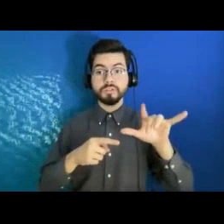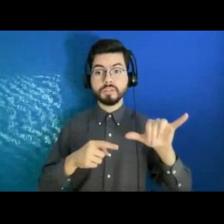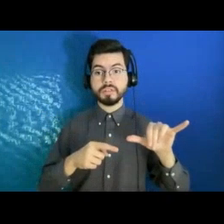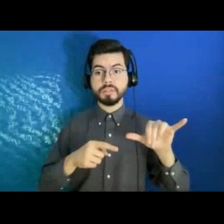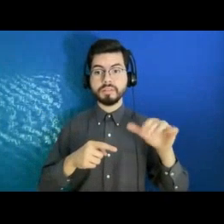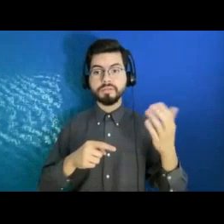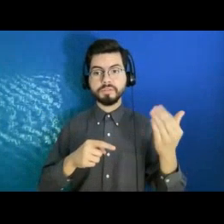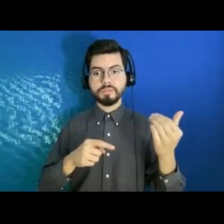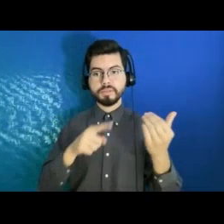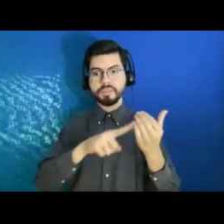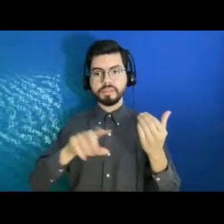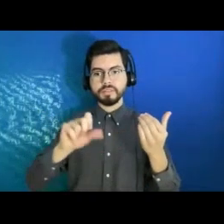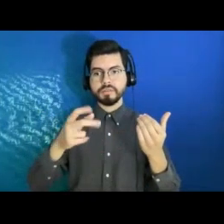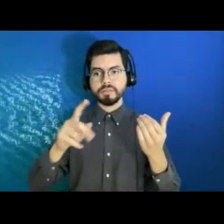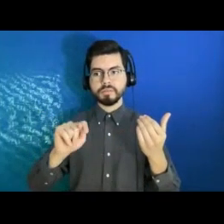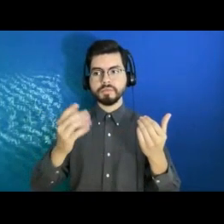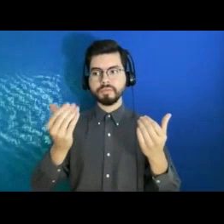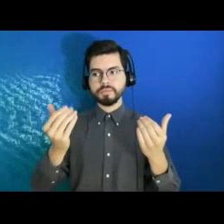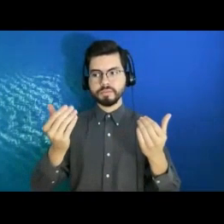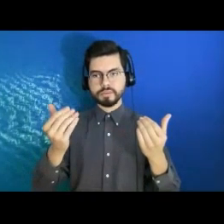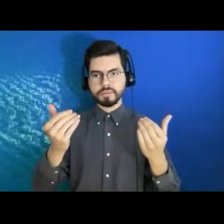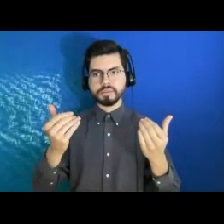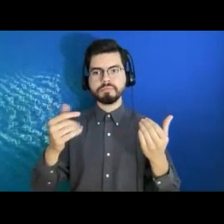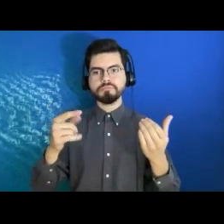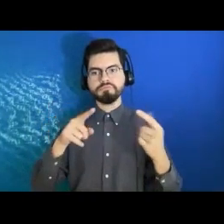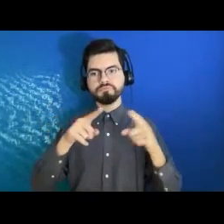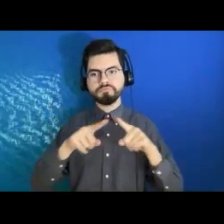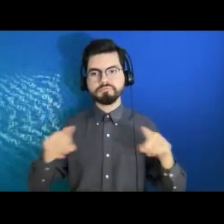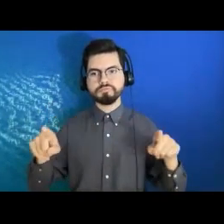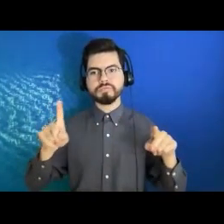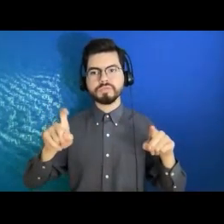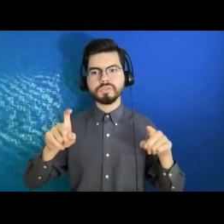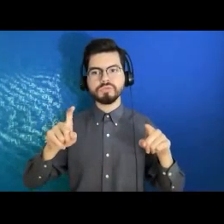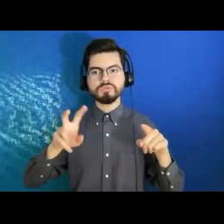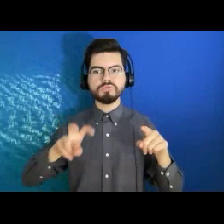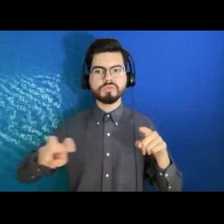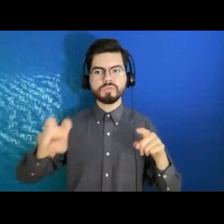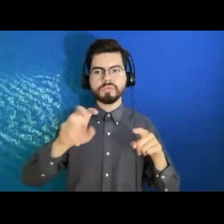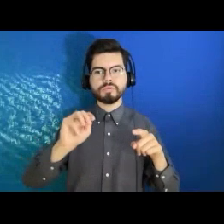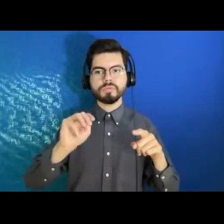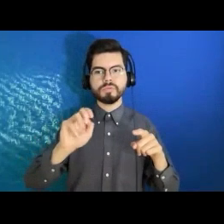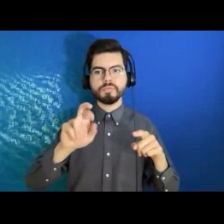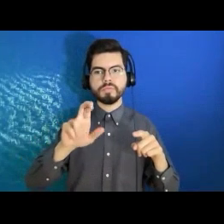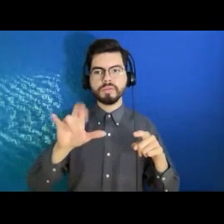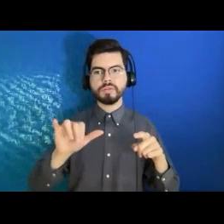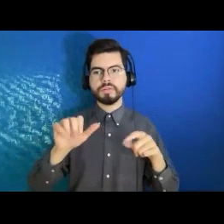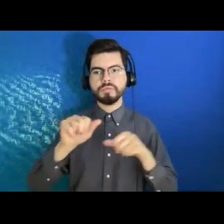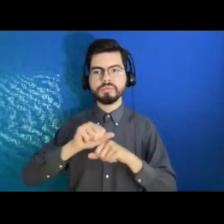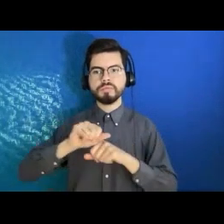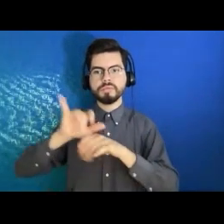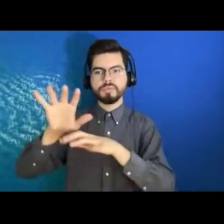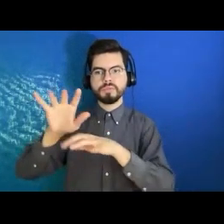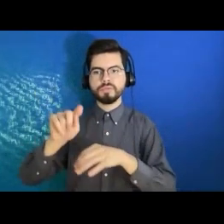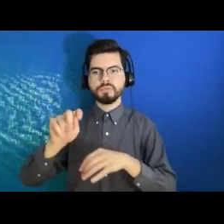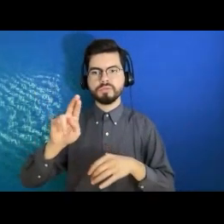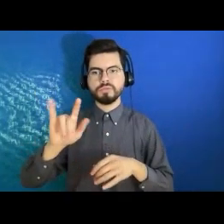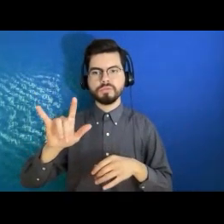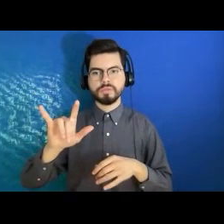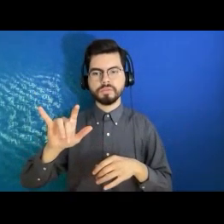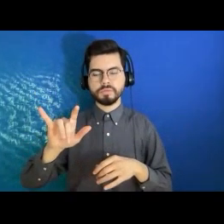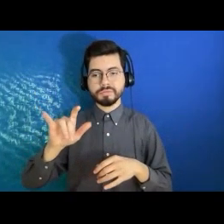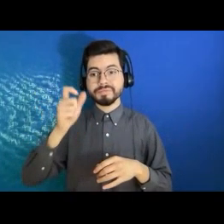You have to travel through on the Mary Mountain Trail. The reason for this BMA was Number one, when we look at our bear-inflicted